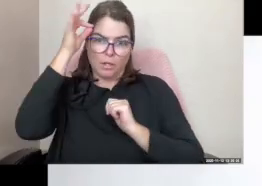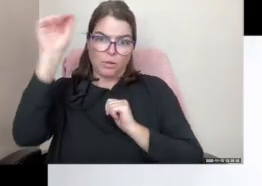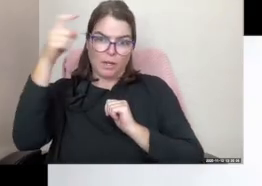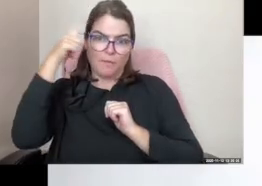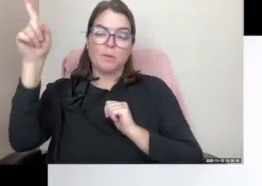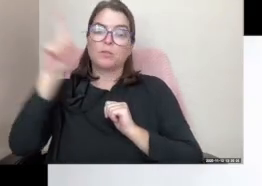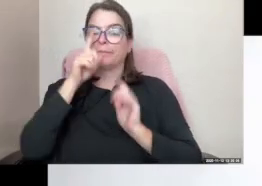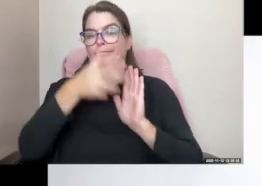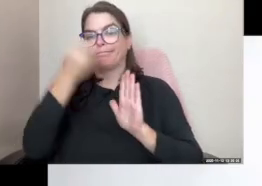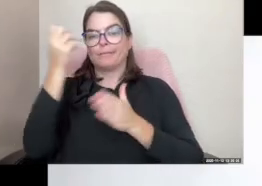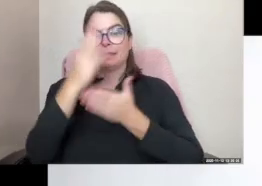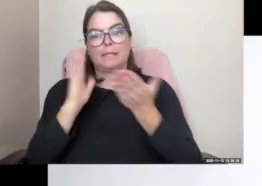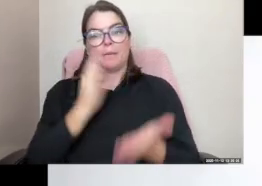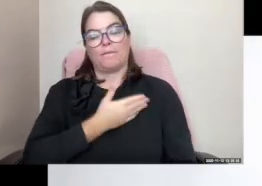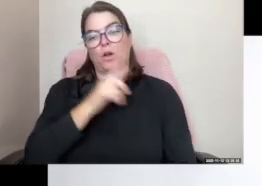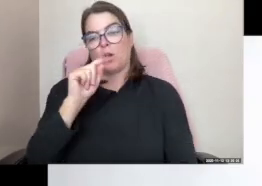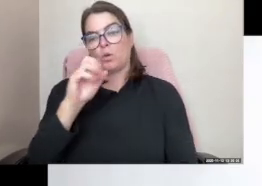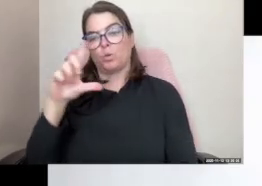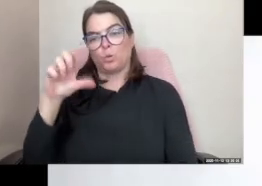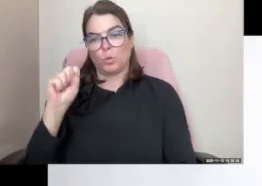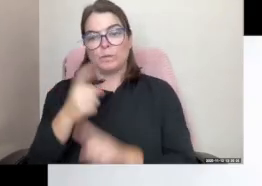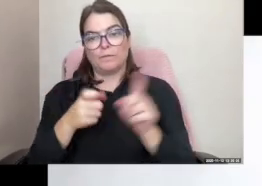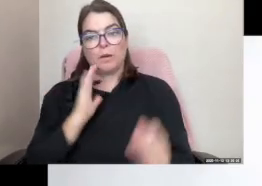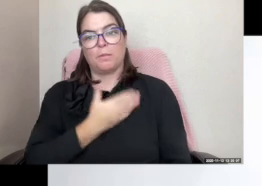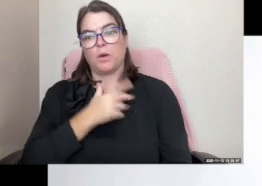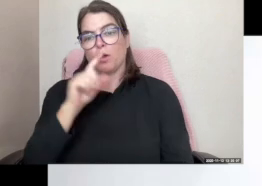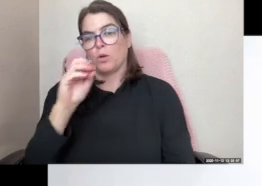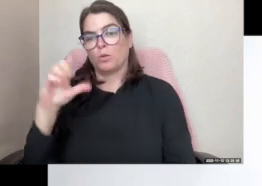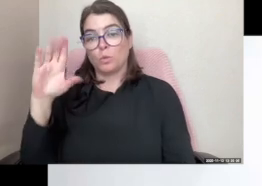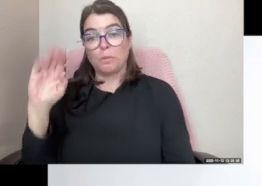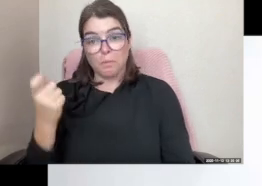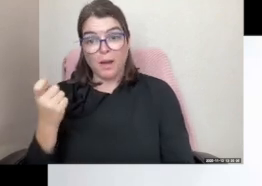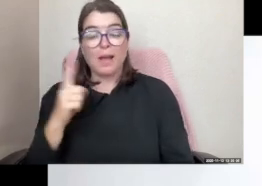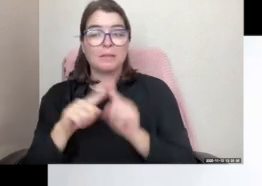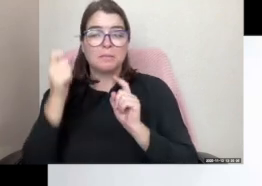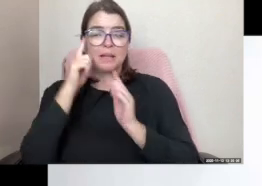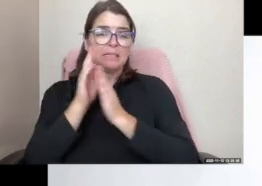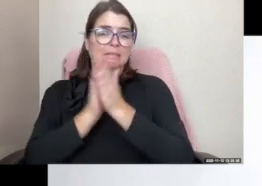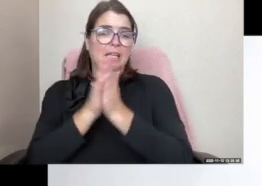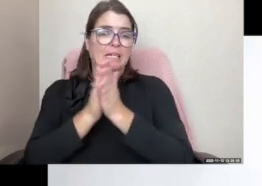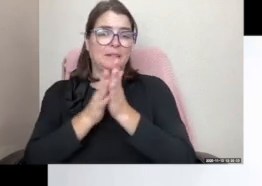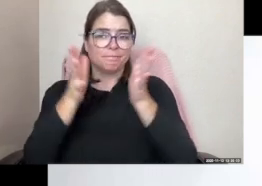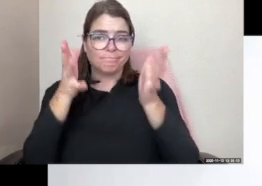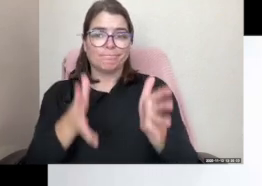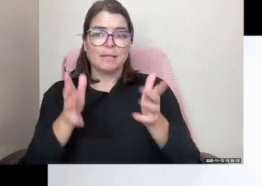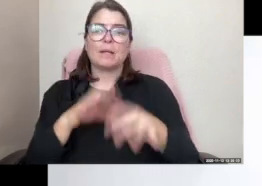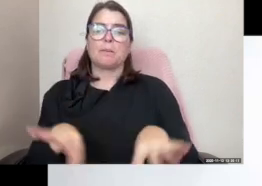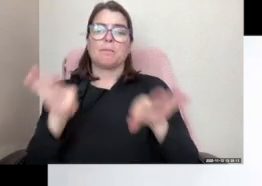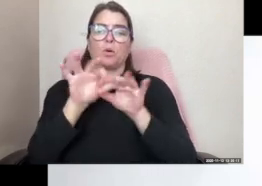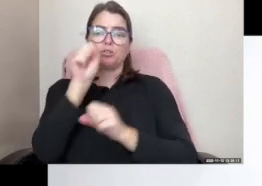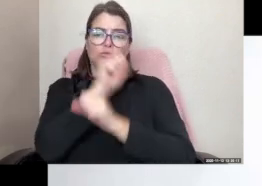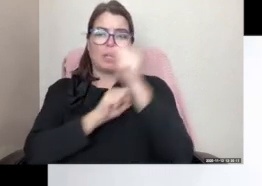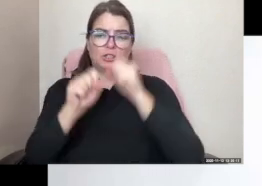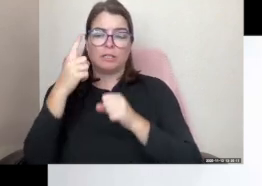with regulations? Chris talked about some of the actions of the federal government that have essentially taken away some